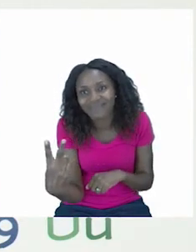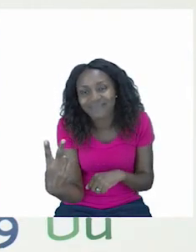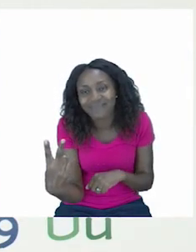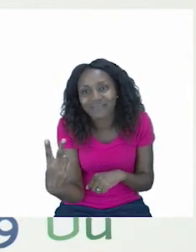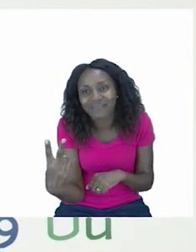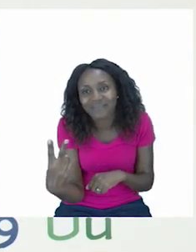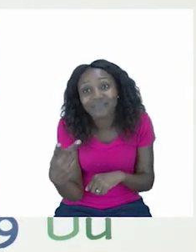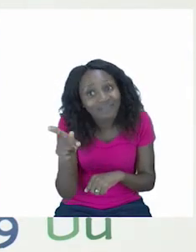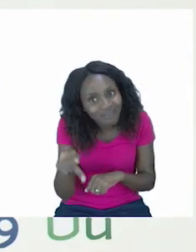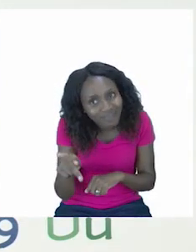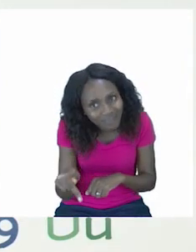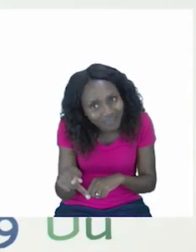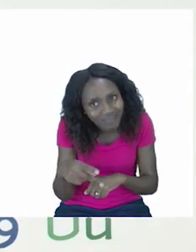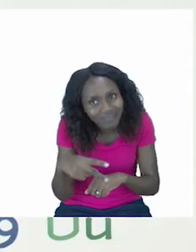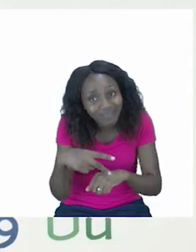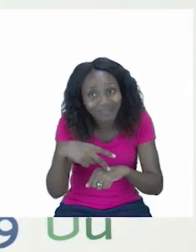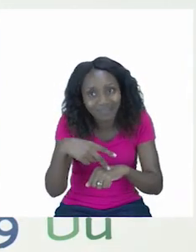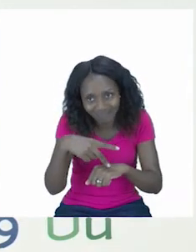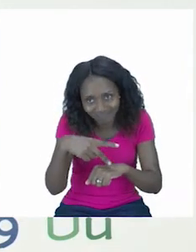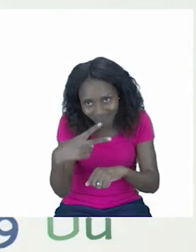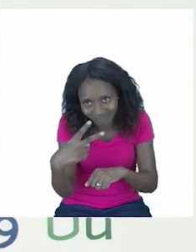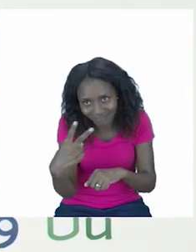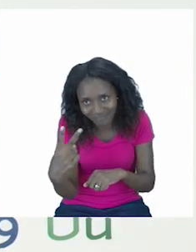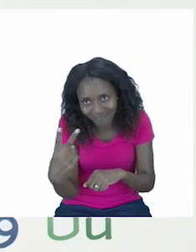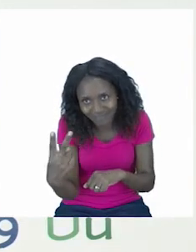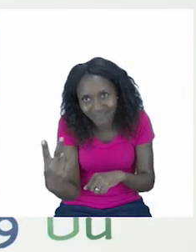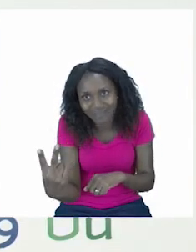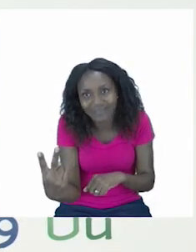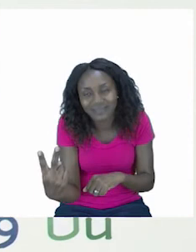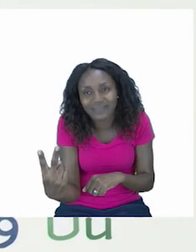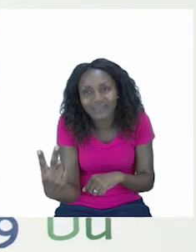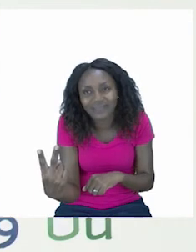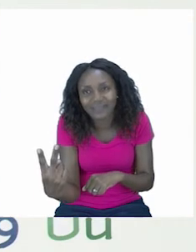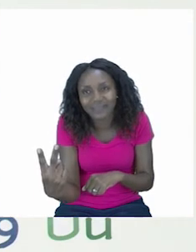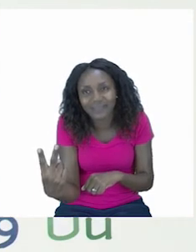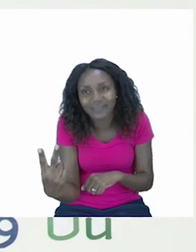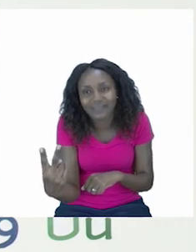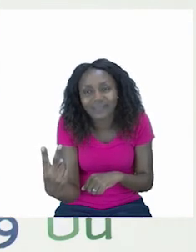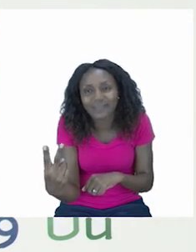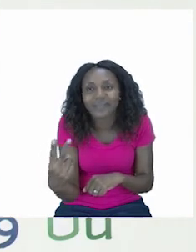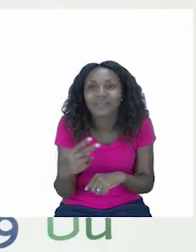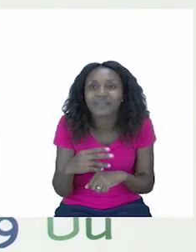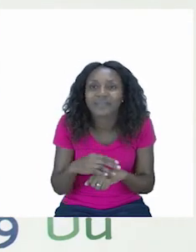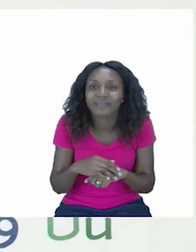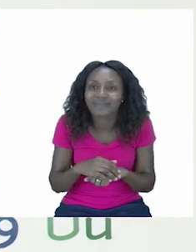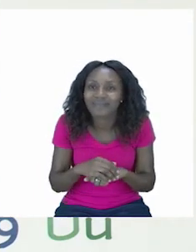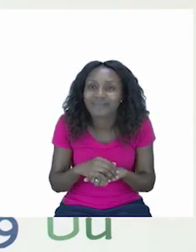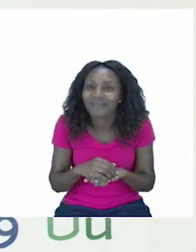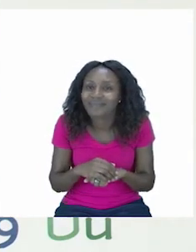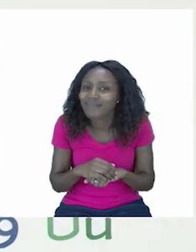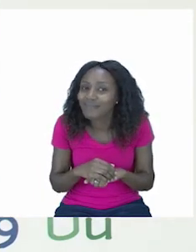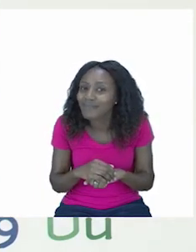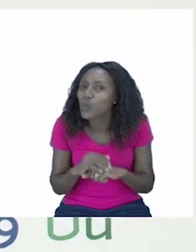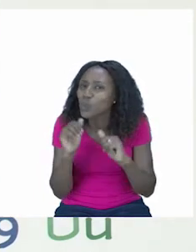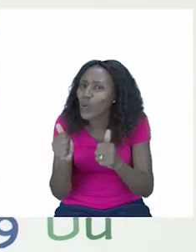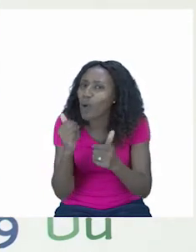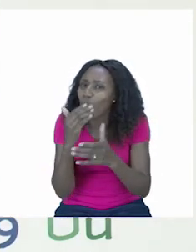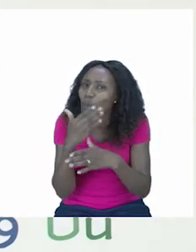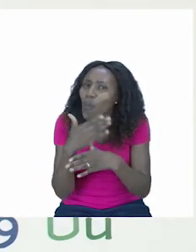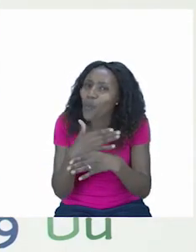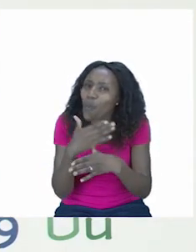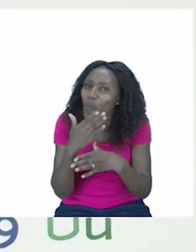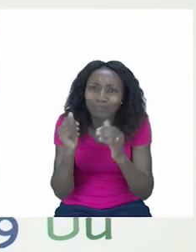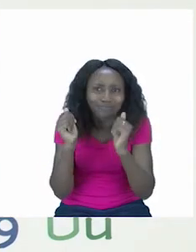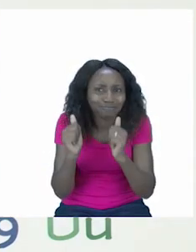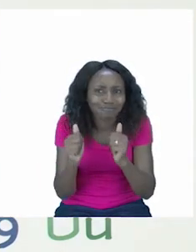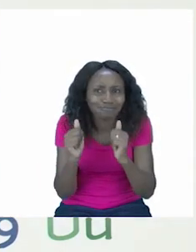Tuesday. Everyone, let's say Tuesday. Well done.